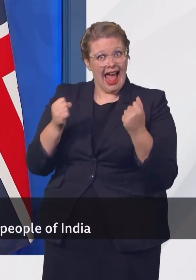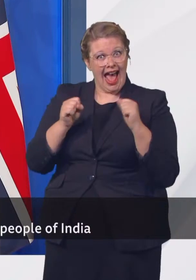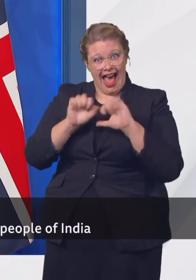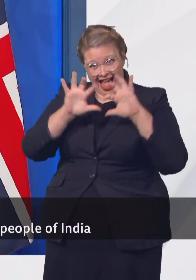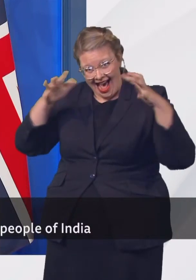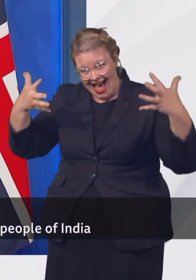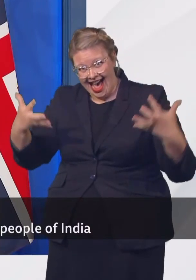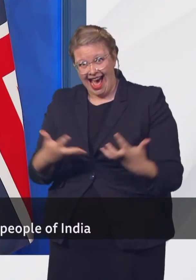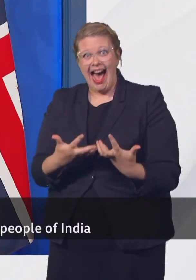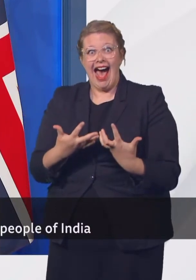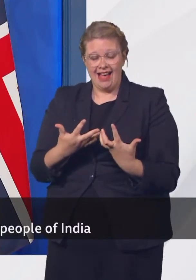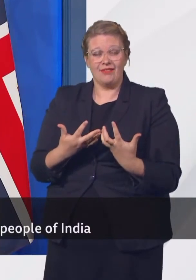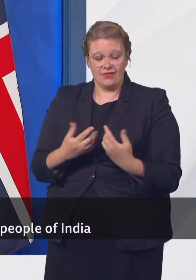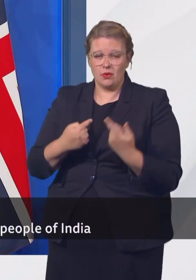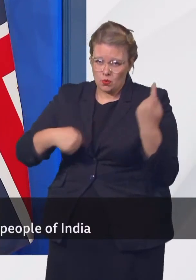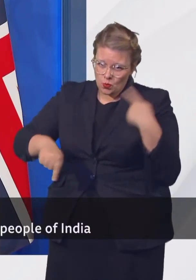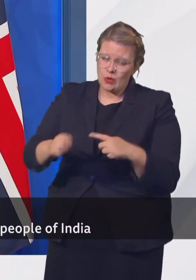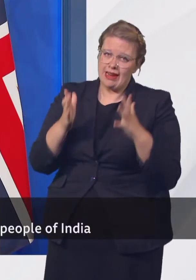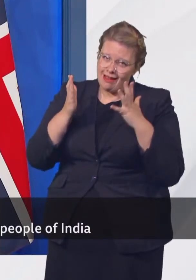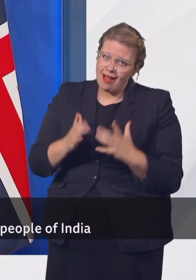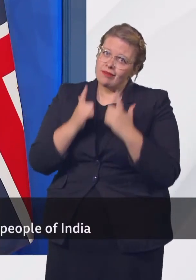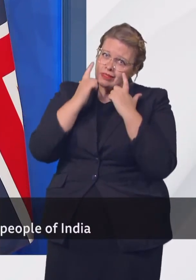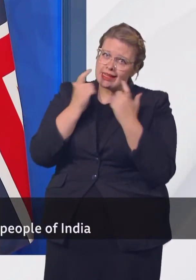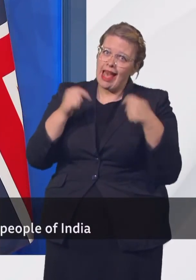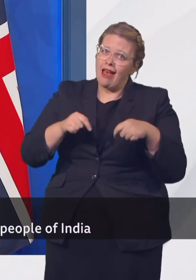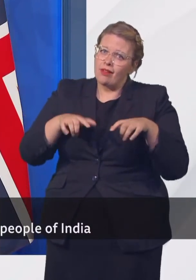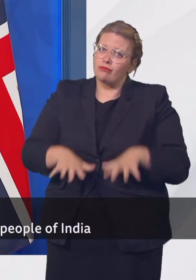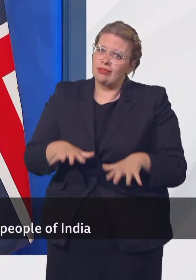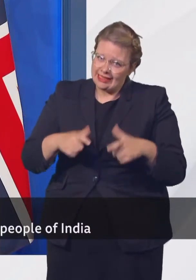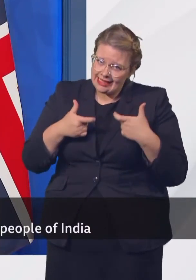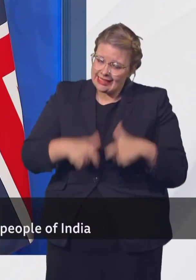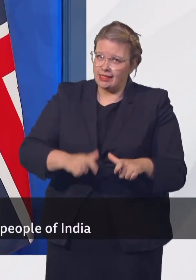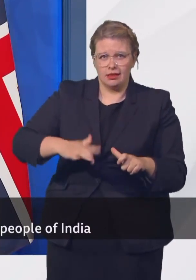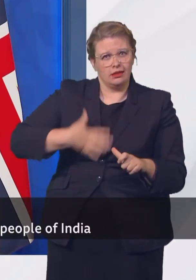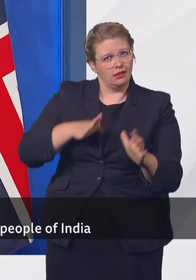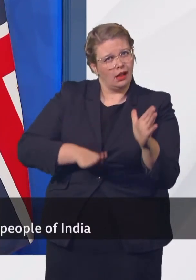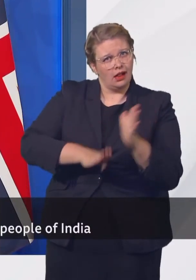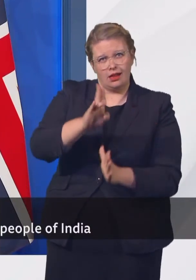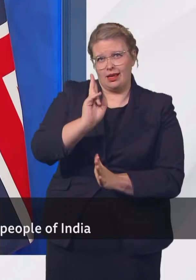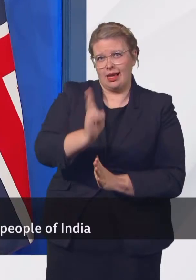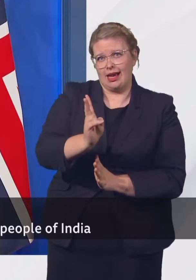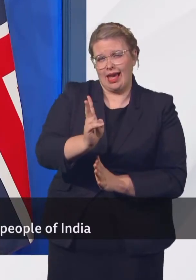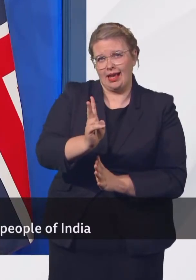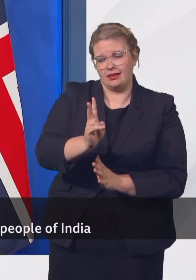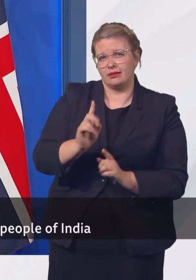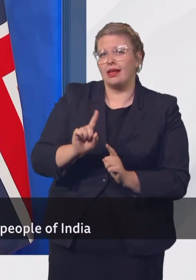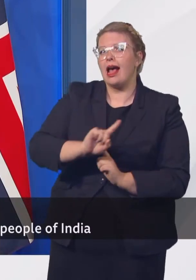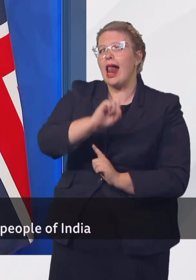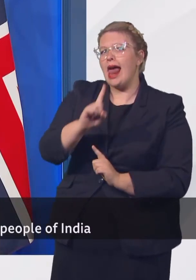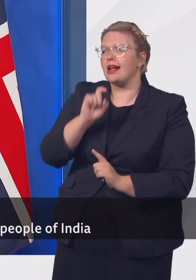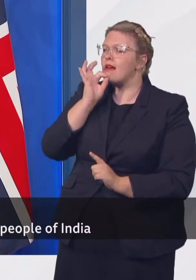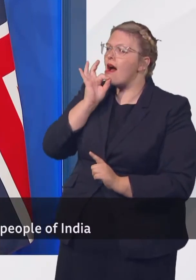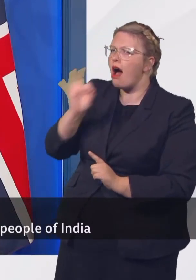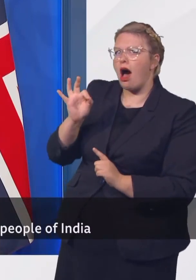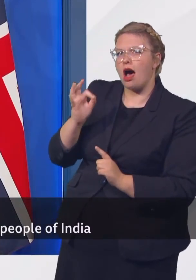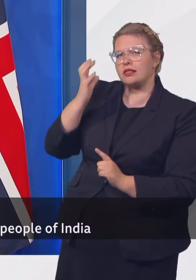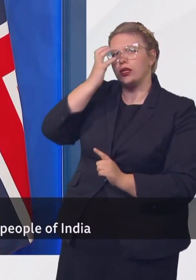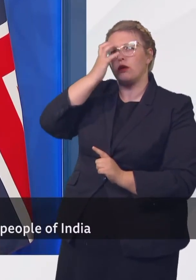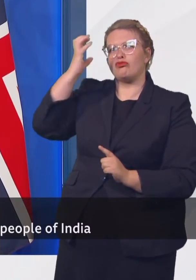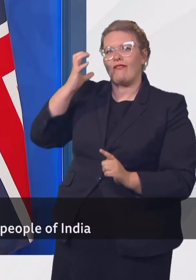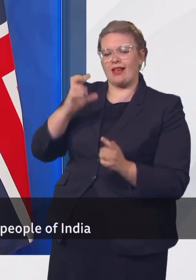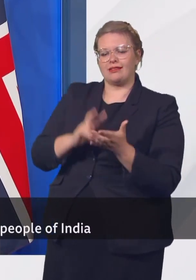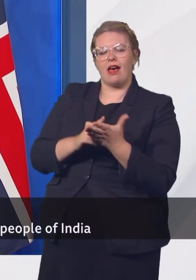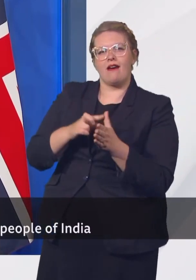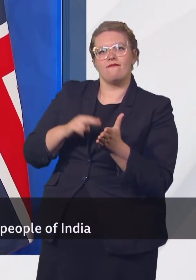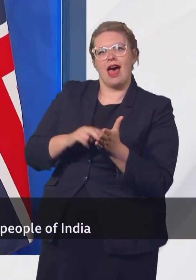we are vigilant here at home. And Professor Van-Tam will take us through the data in a moment,